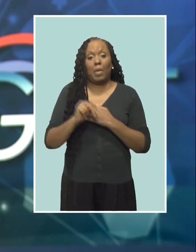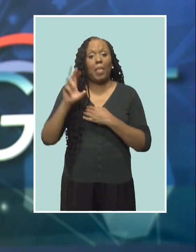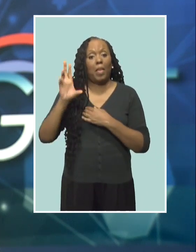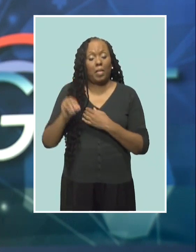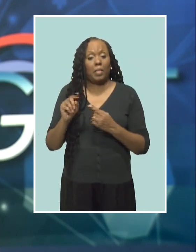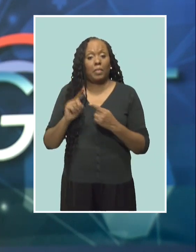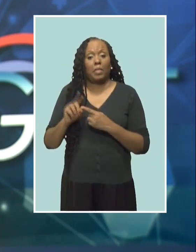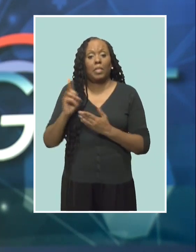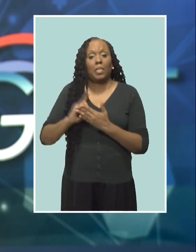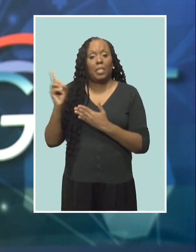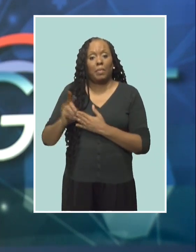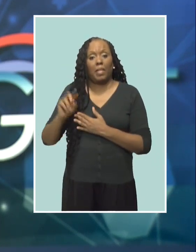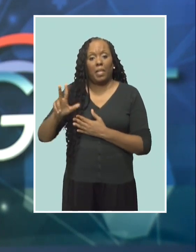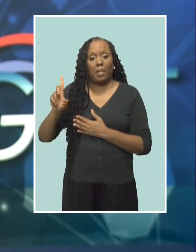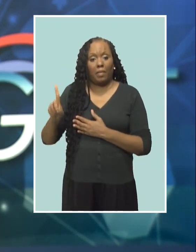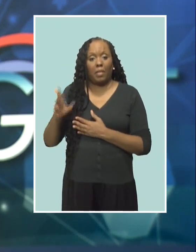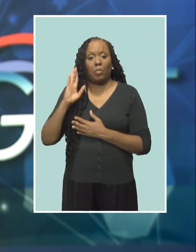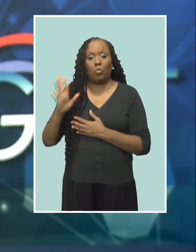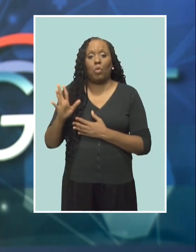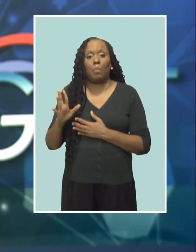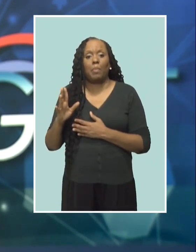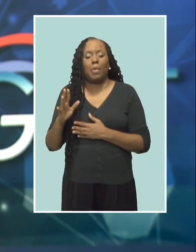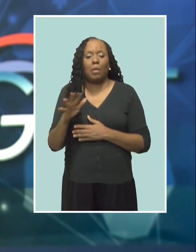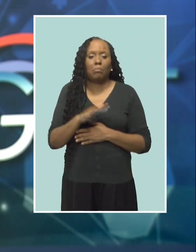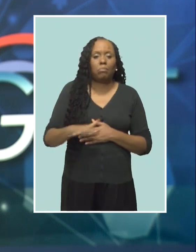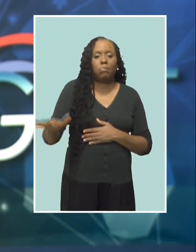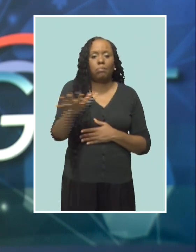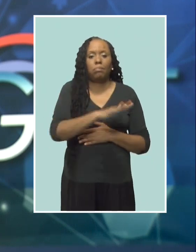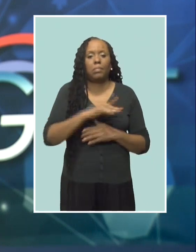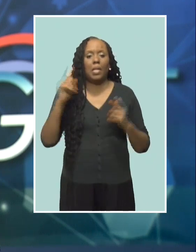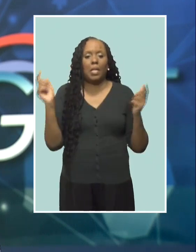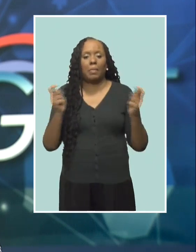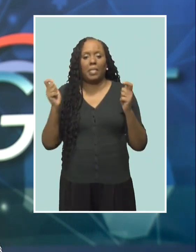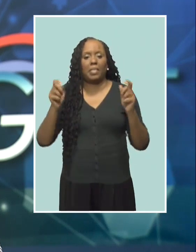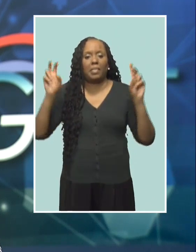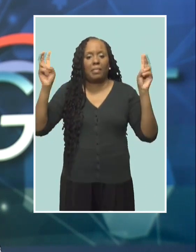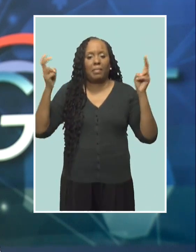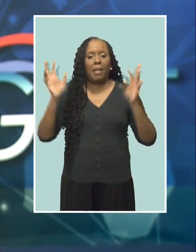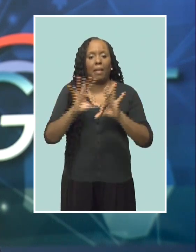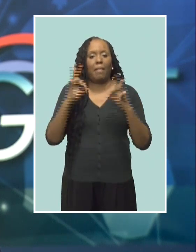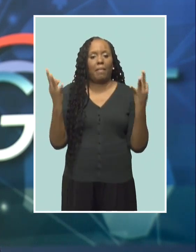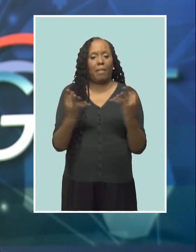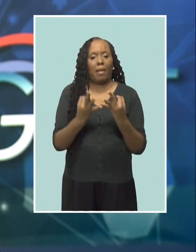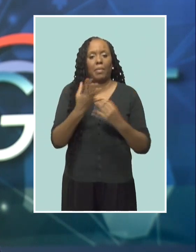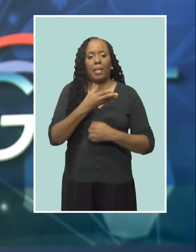December 31st, there will be an island-wide celebration under the theme Family and Friends.